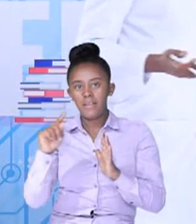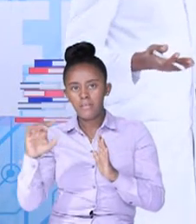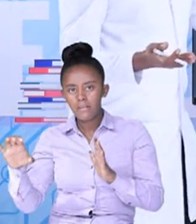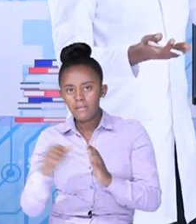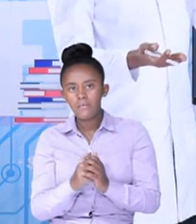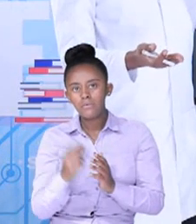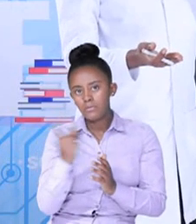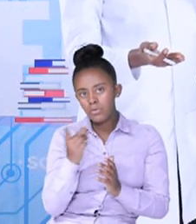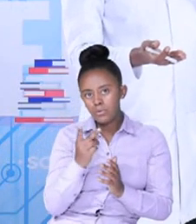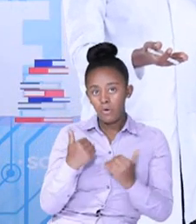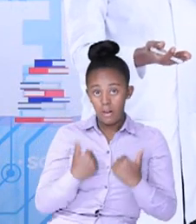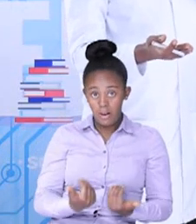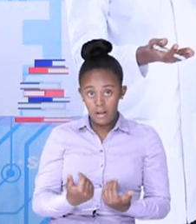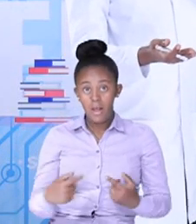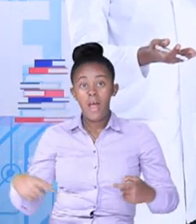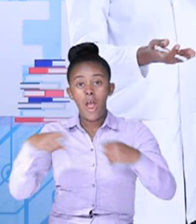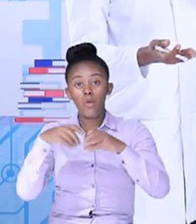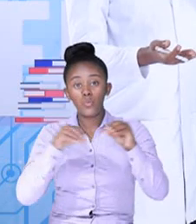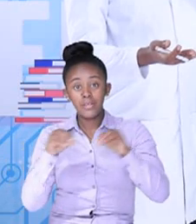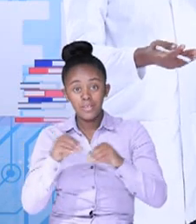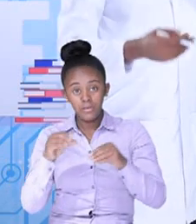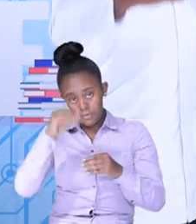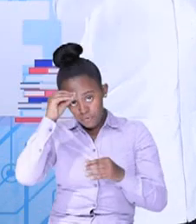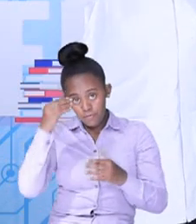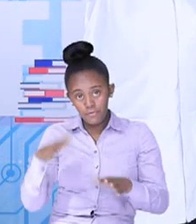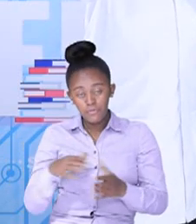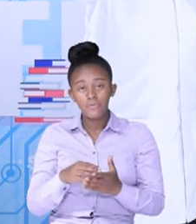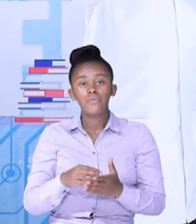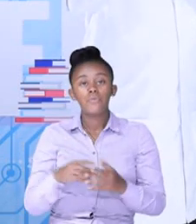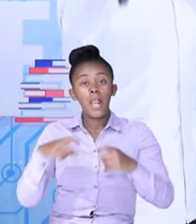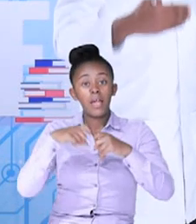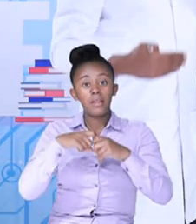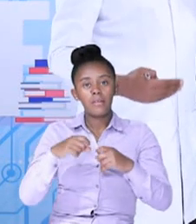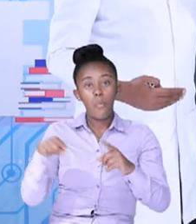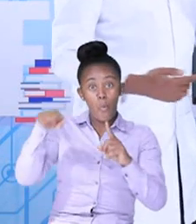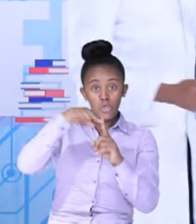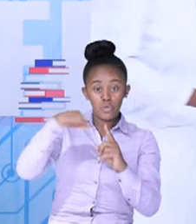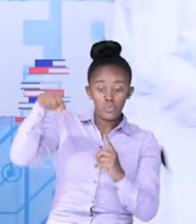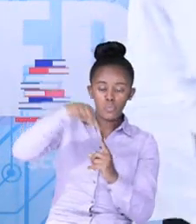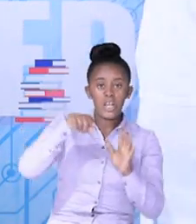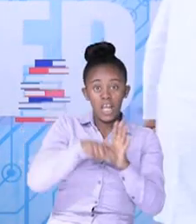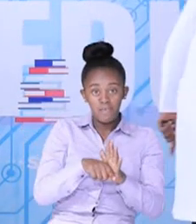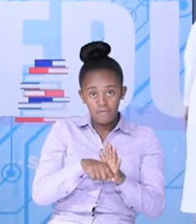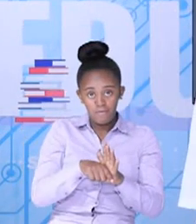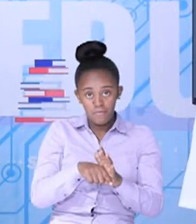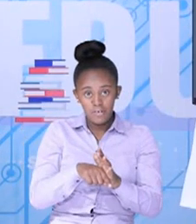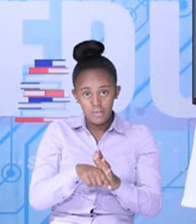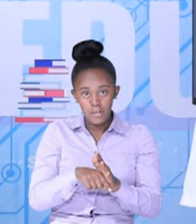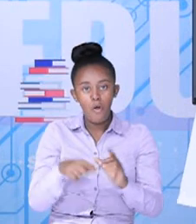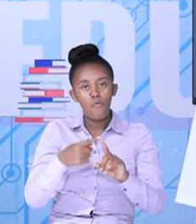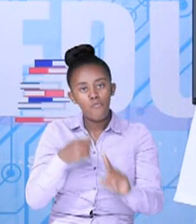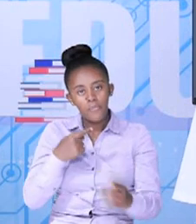So whenever there are two plates in electrostatics, you have learned that electric field runs from positive to the negative. Therefore,